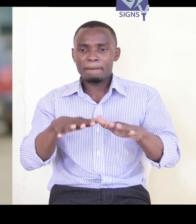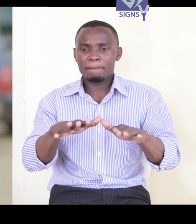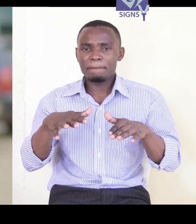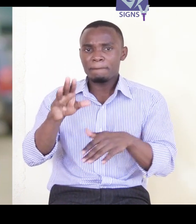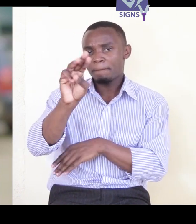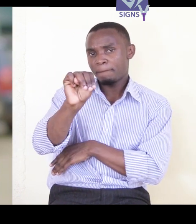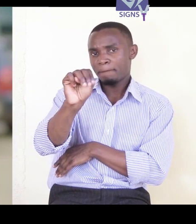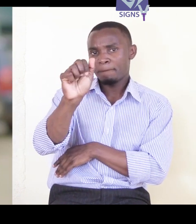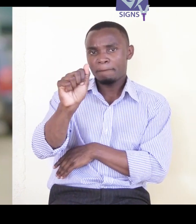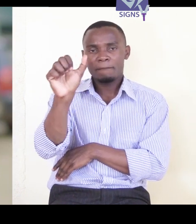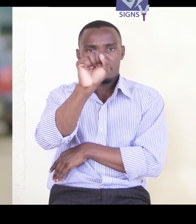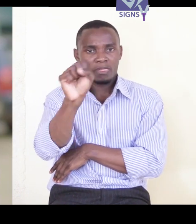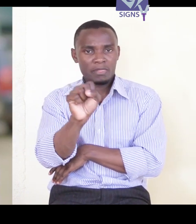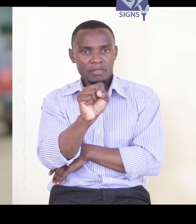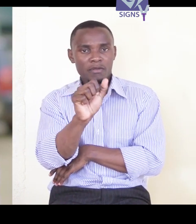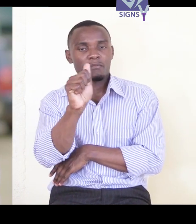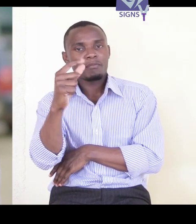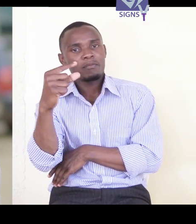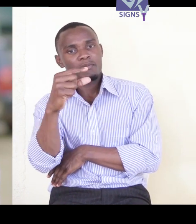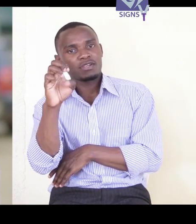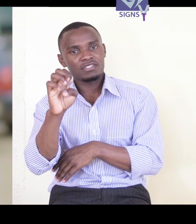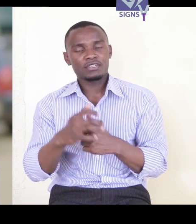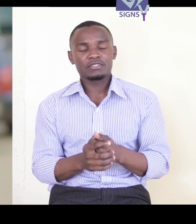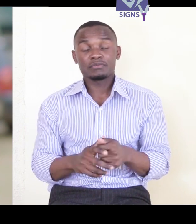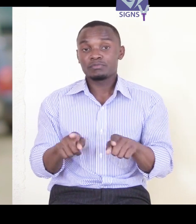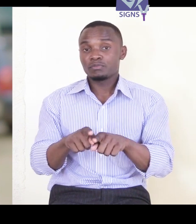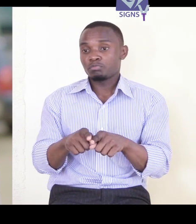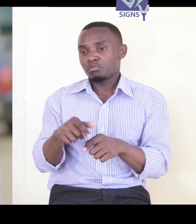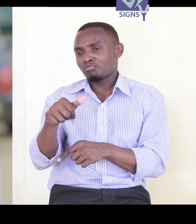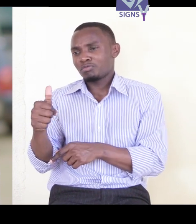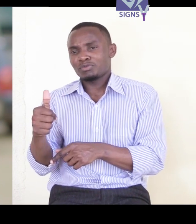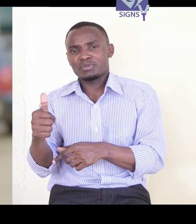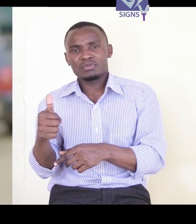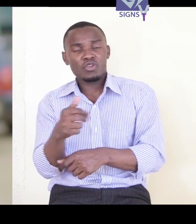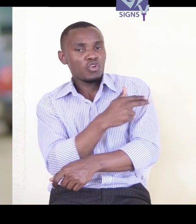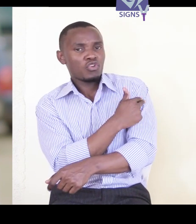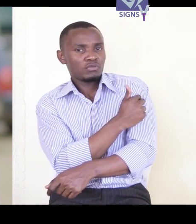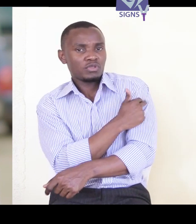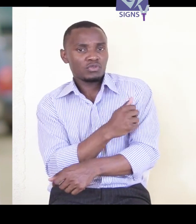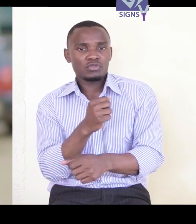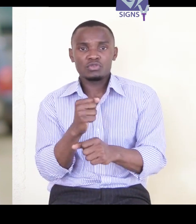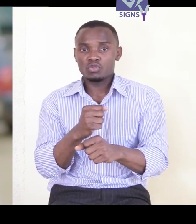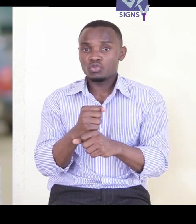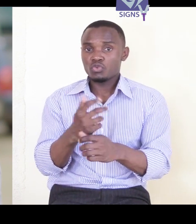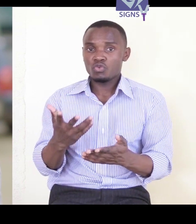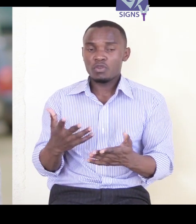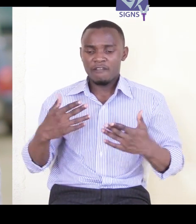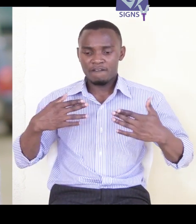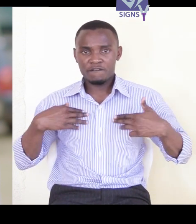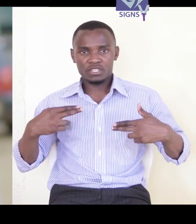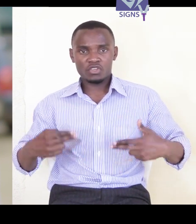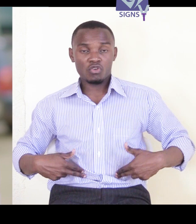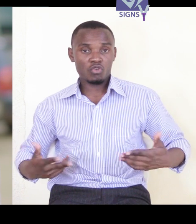employ themselves or be employed in the hospitals to do physiotherapy. So jobs are there, but we